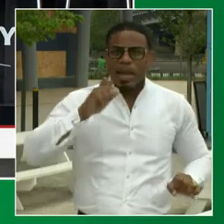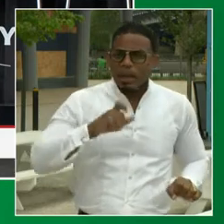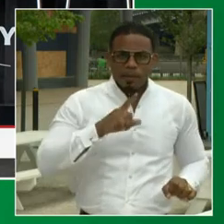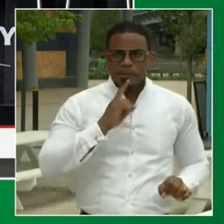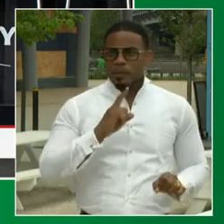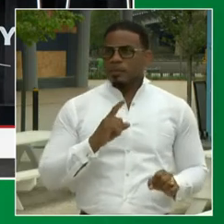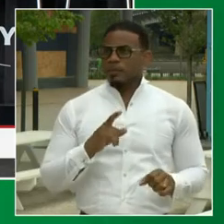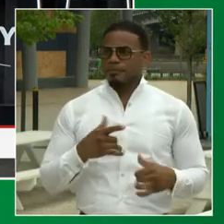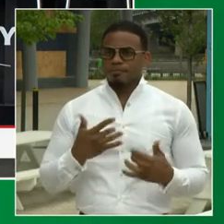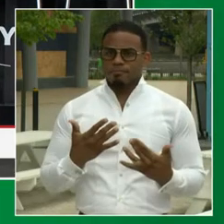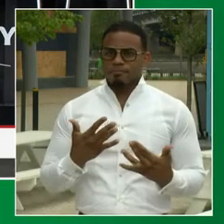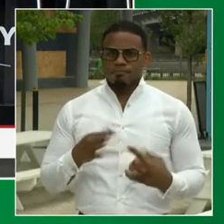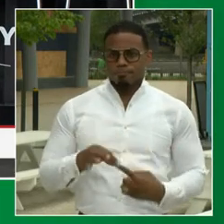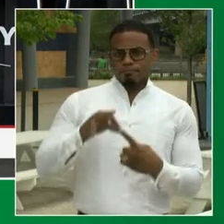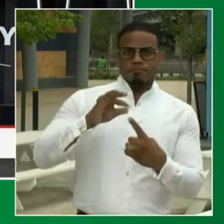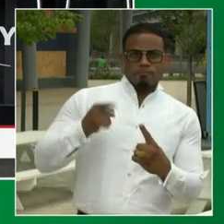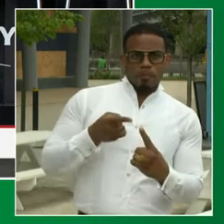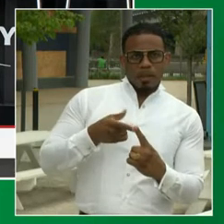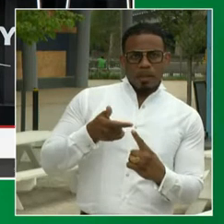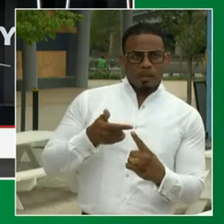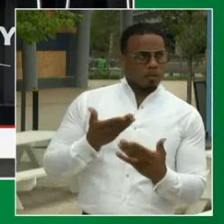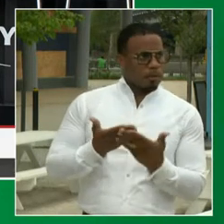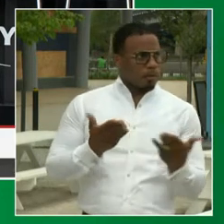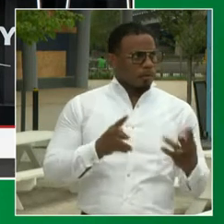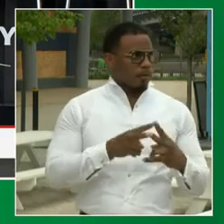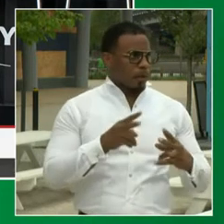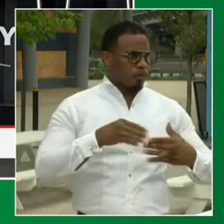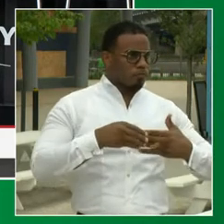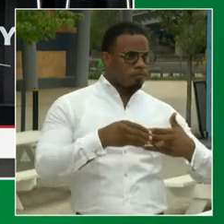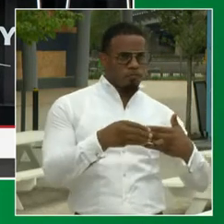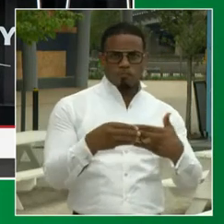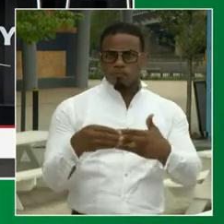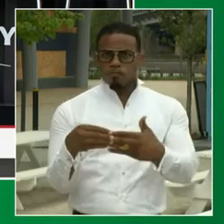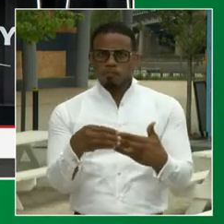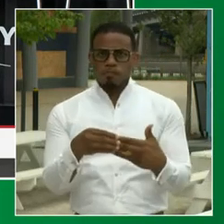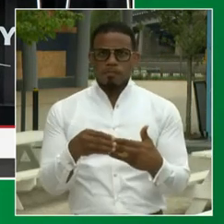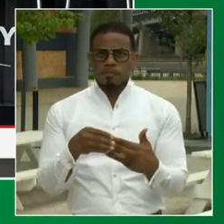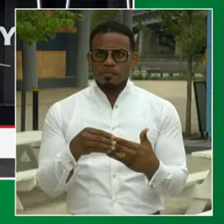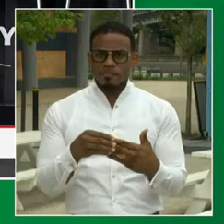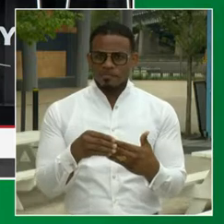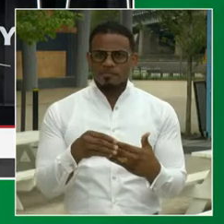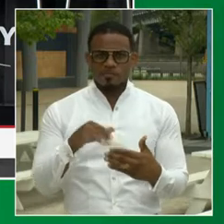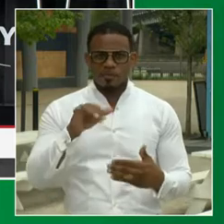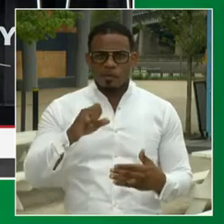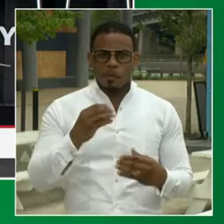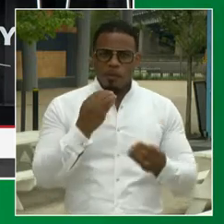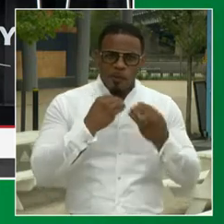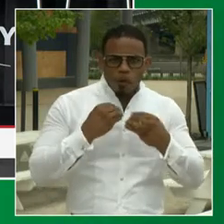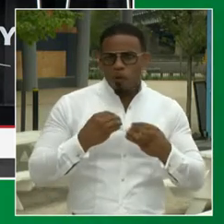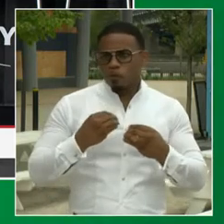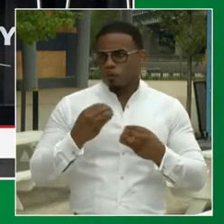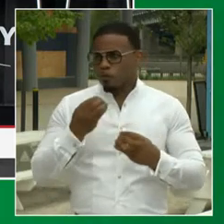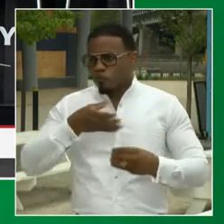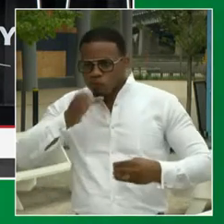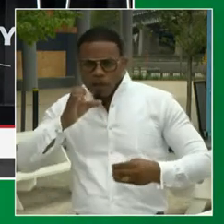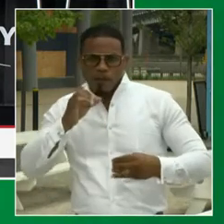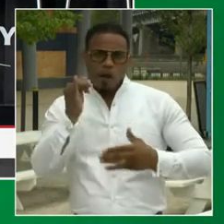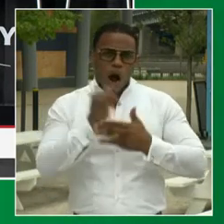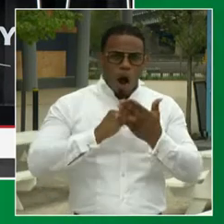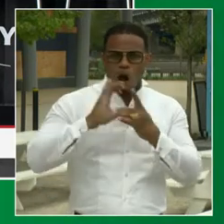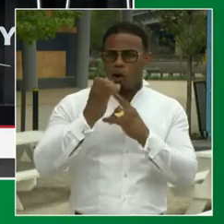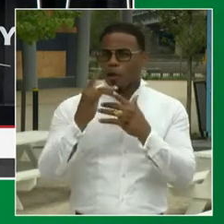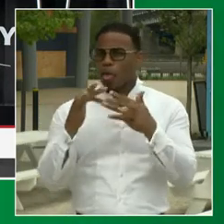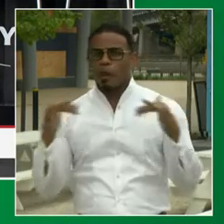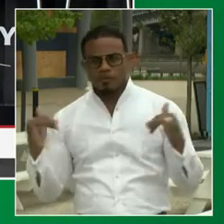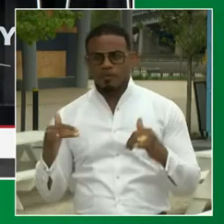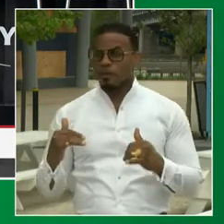be singular in its delivery. It's very traverse with food, beverage, arts, culture, all of that. All